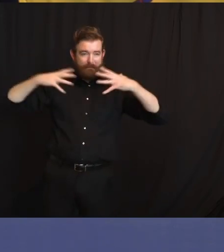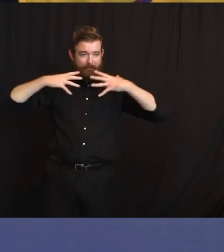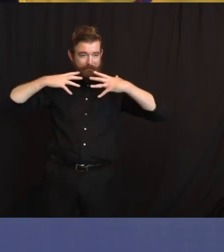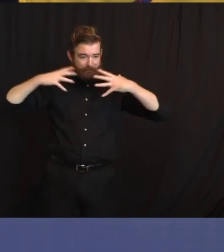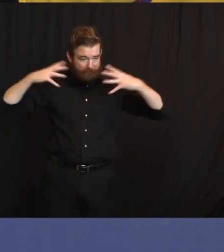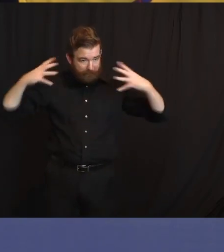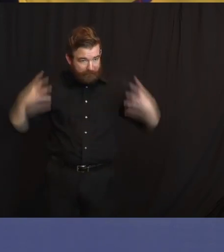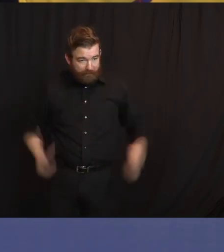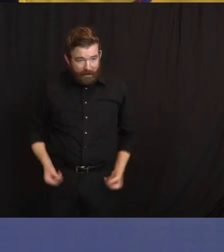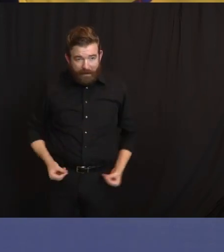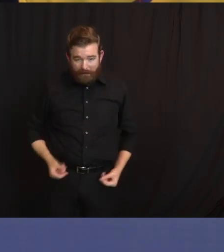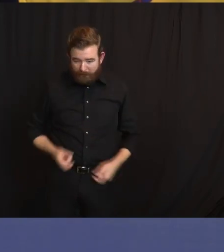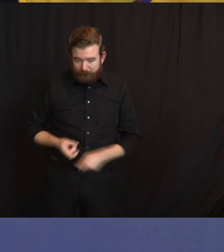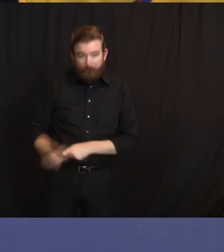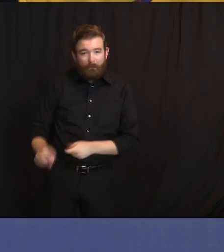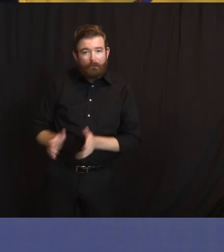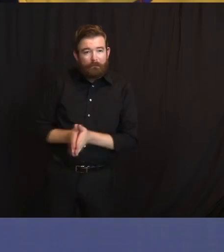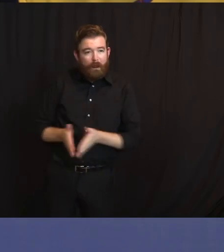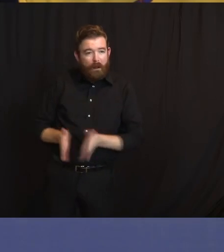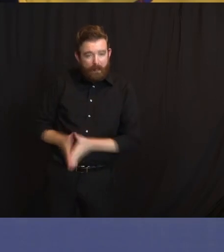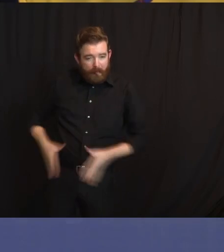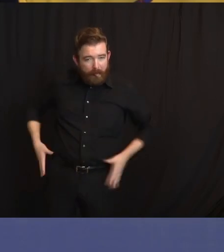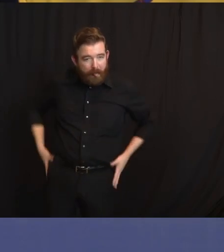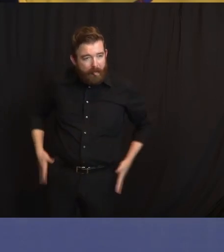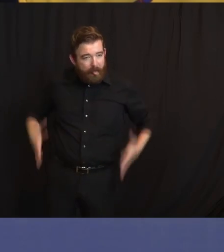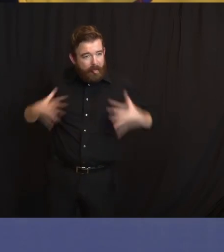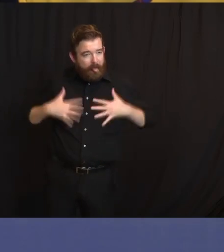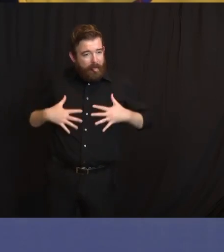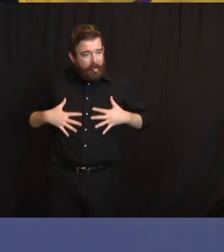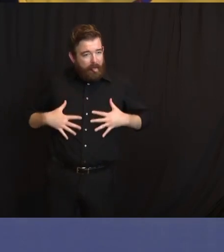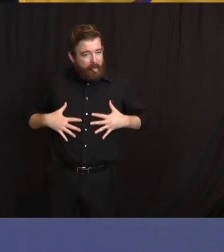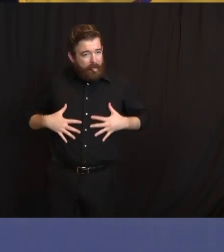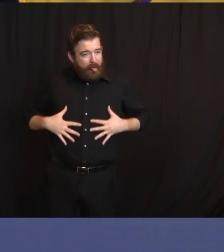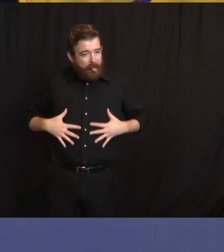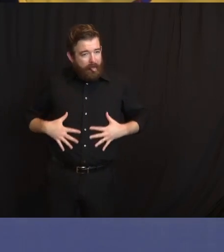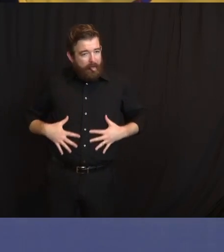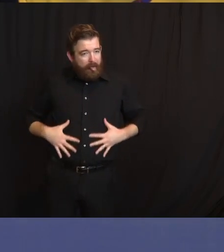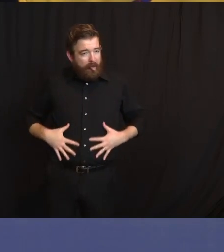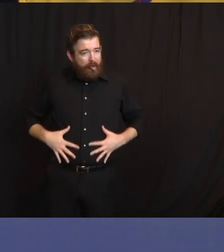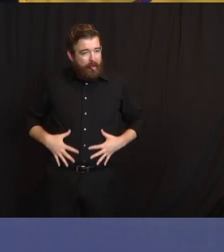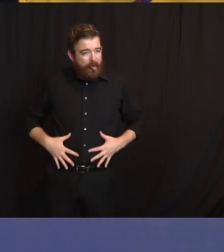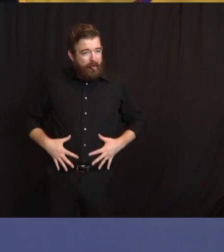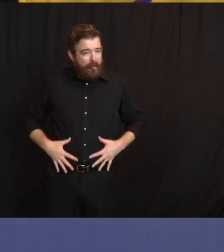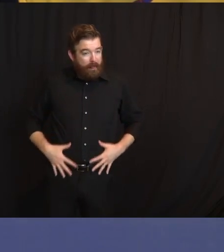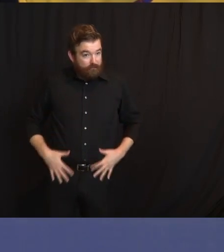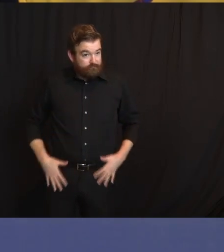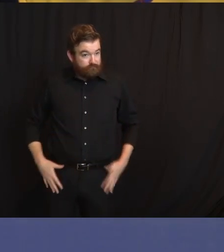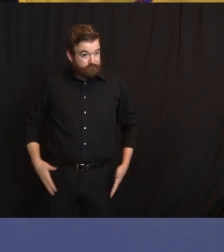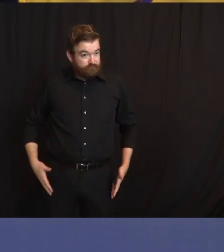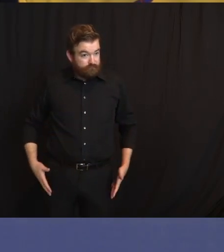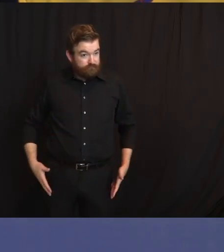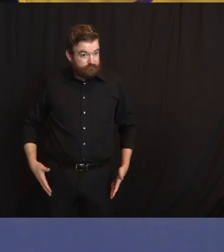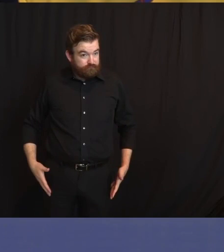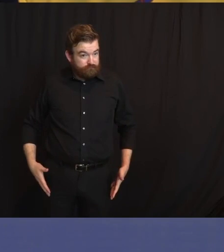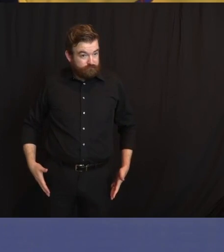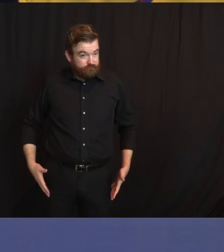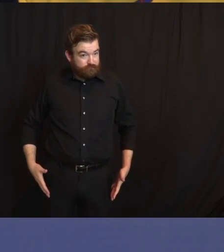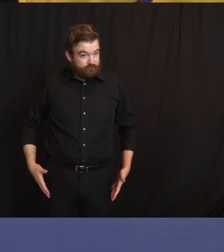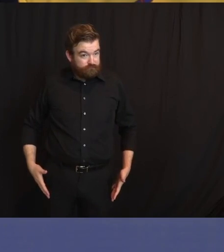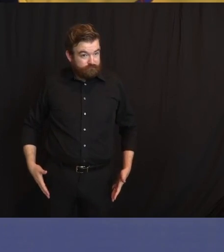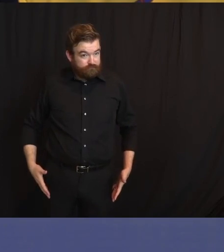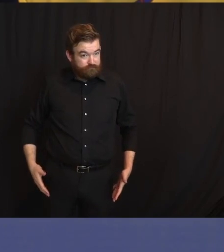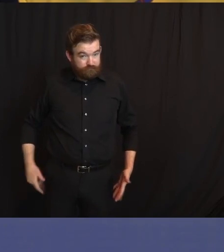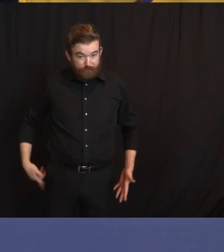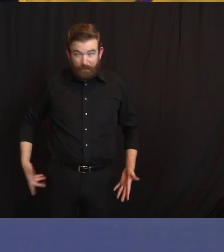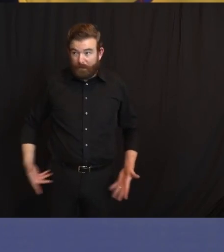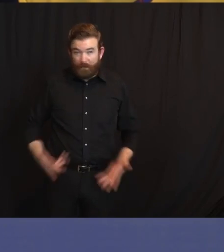I've been holding on to for many years. In fact, I can show you there's not much in it, but this is a brand new wallet as of